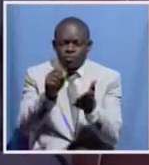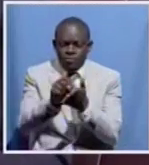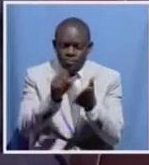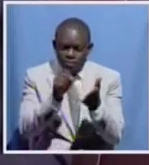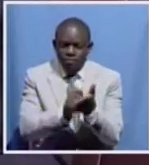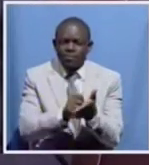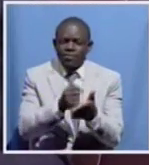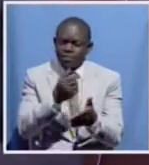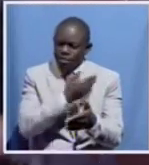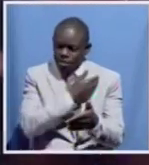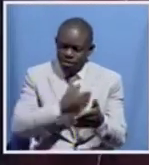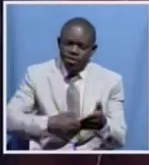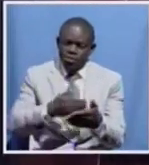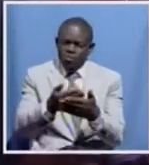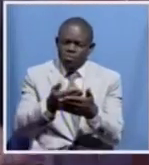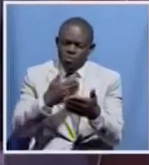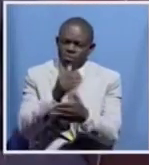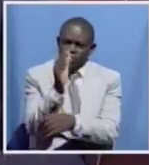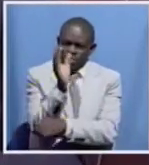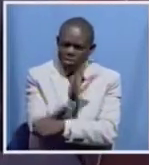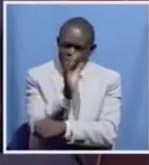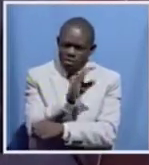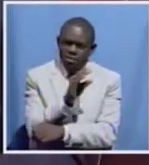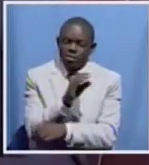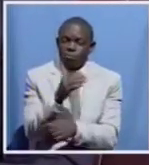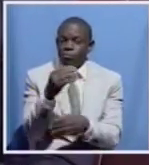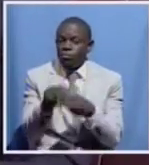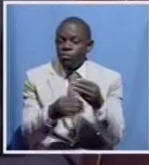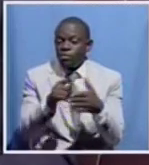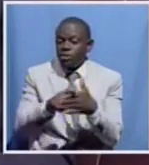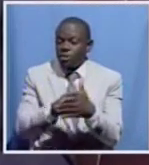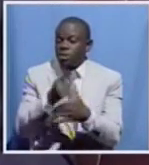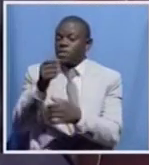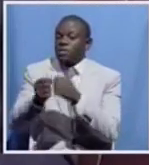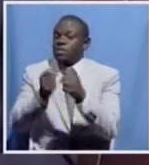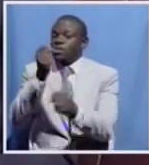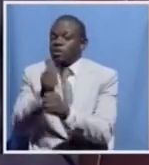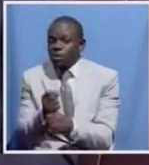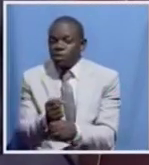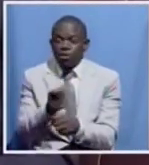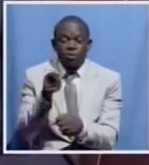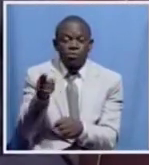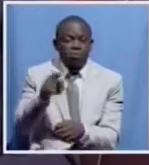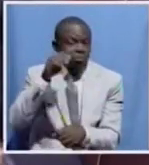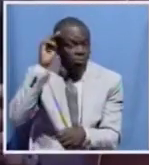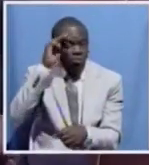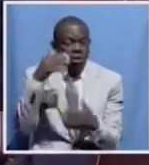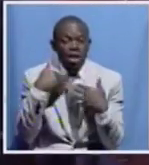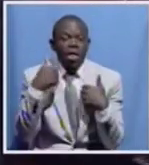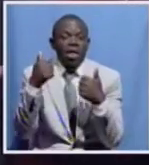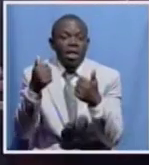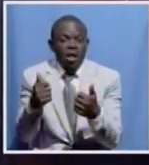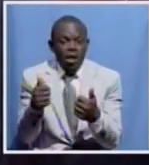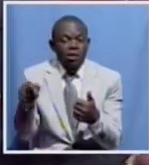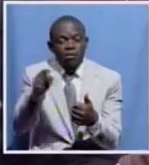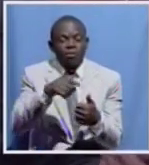by next year we can see Dr. Lishimpi, we can see my older sister at the Ministry of Health smiling,